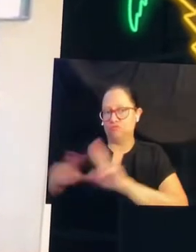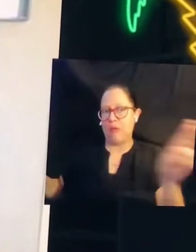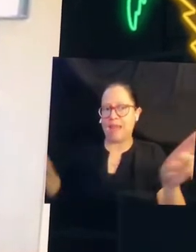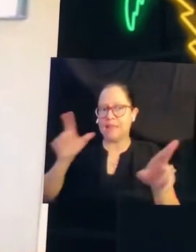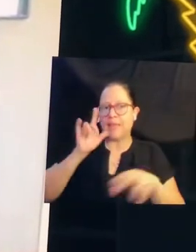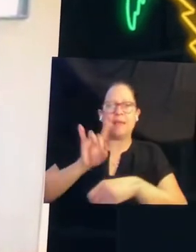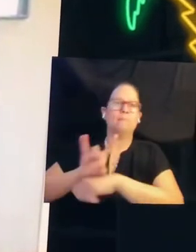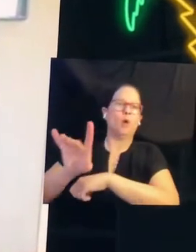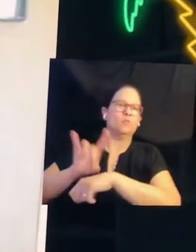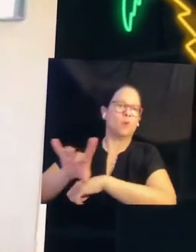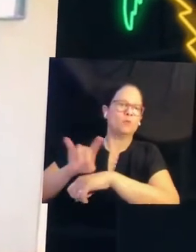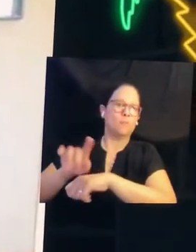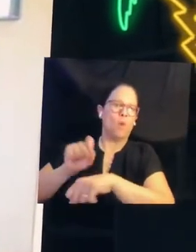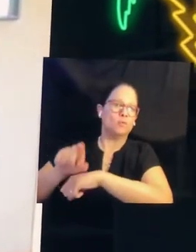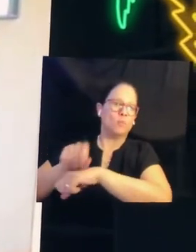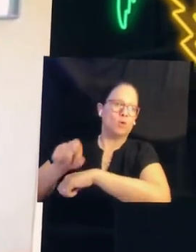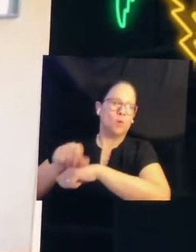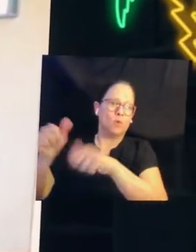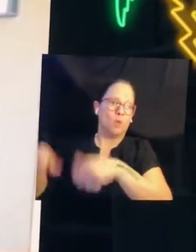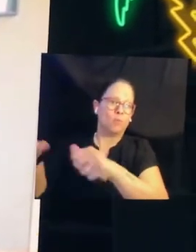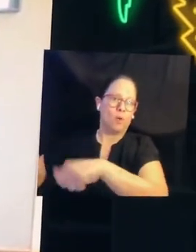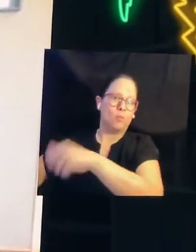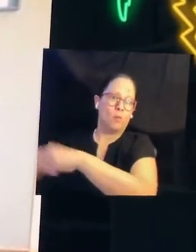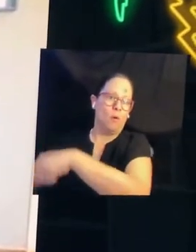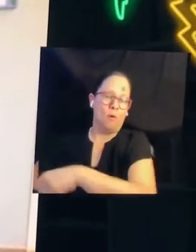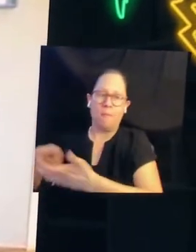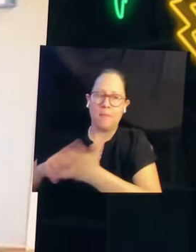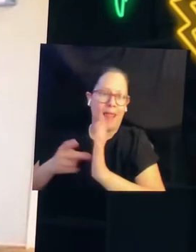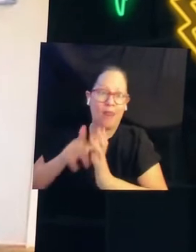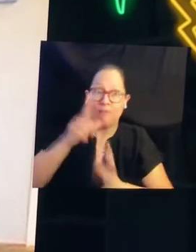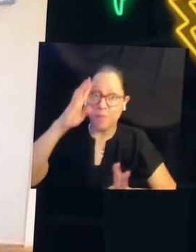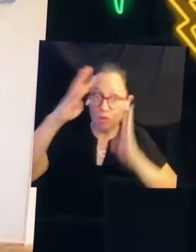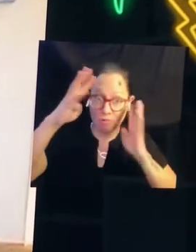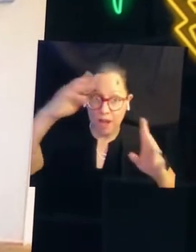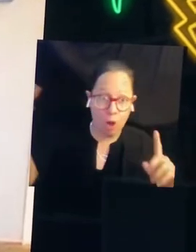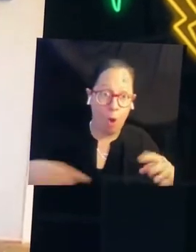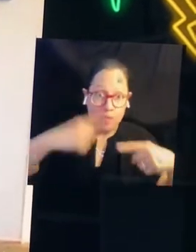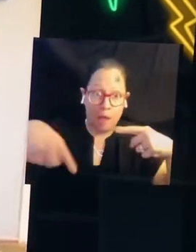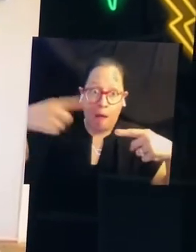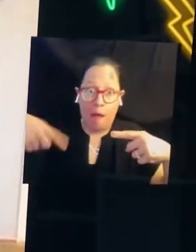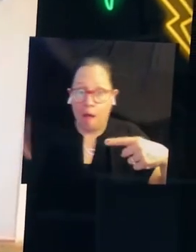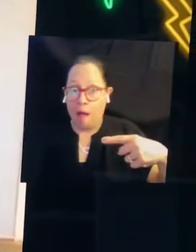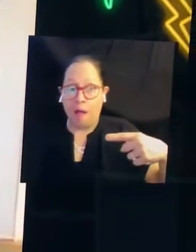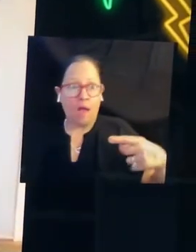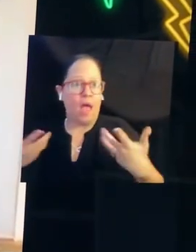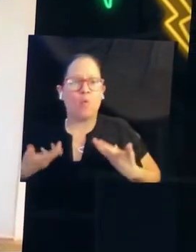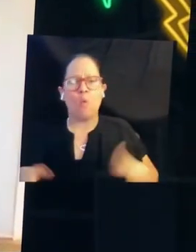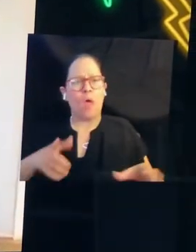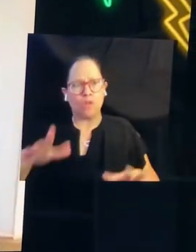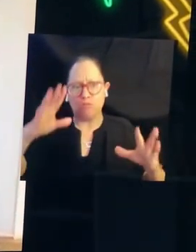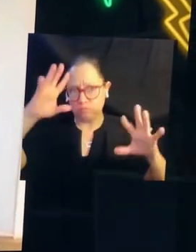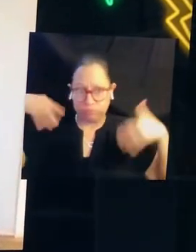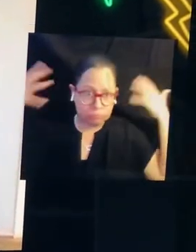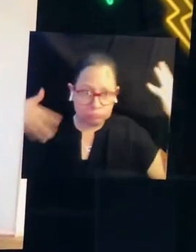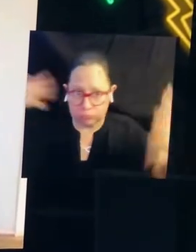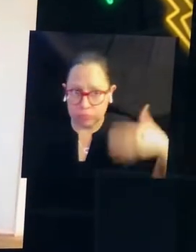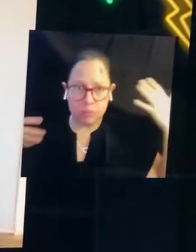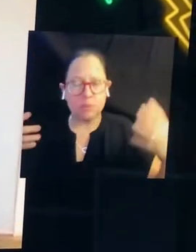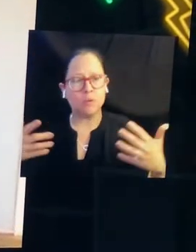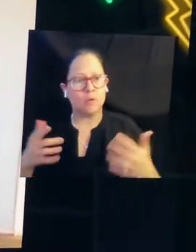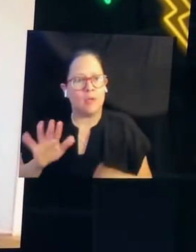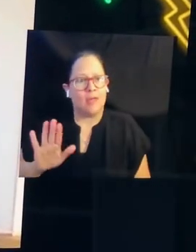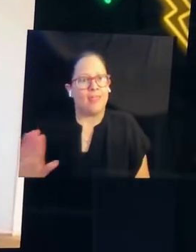you, because you are addressing a specific need, you're addressing a specific audience, and they know when to come